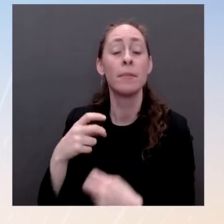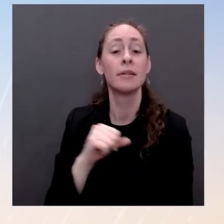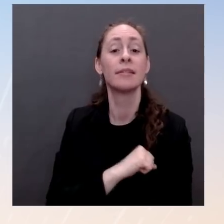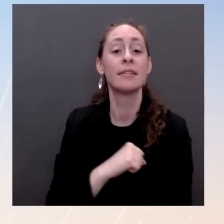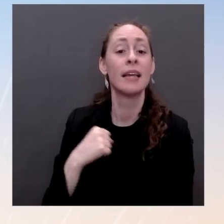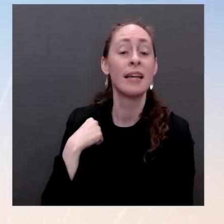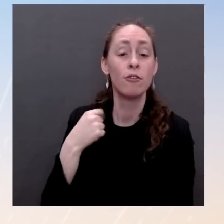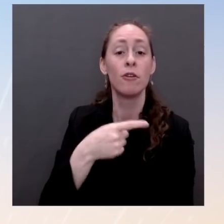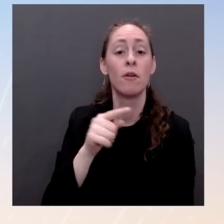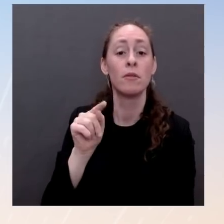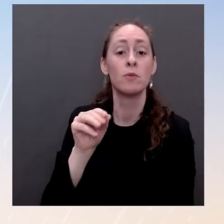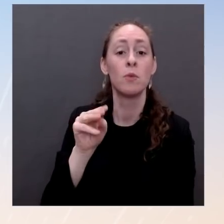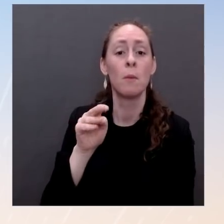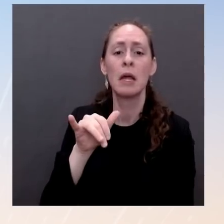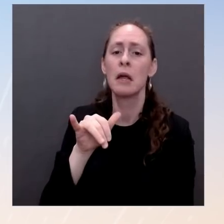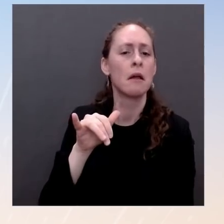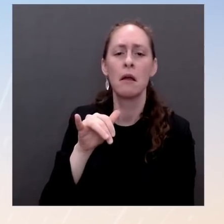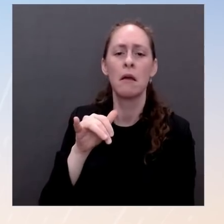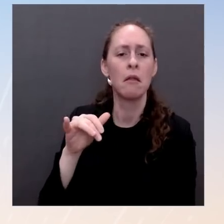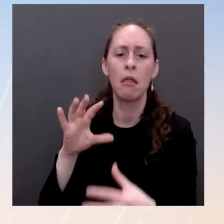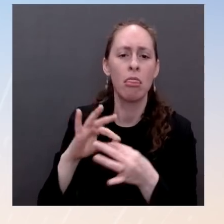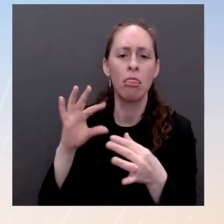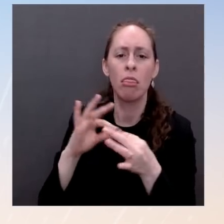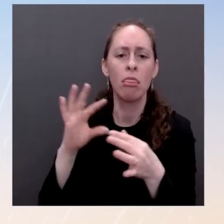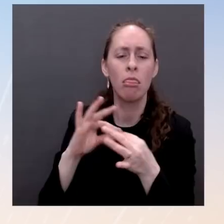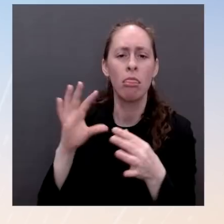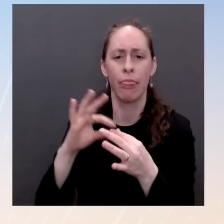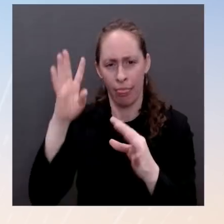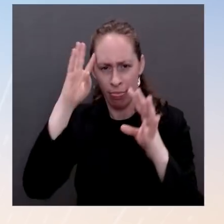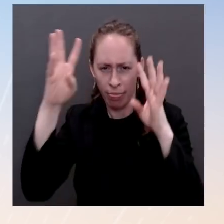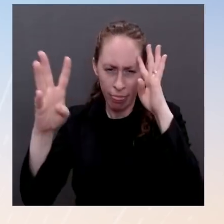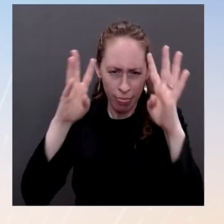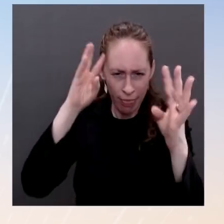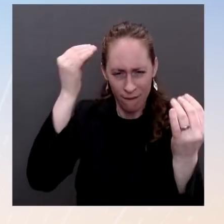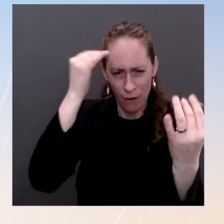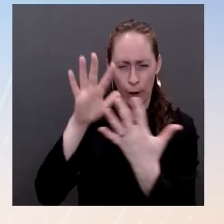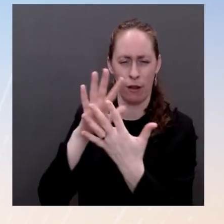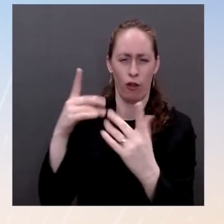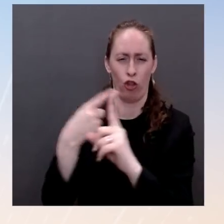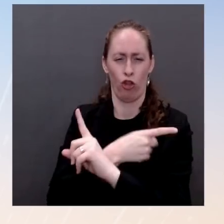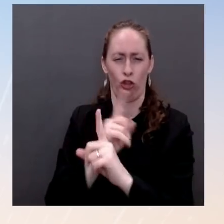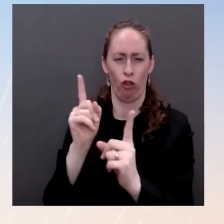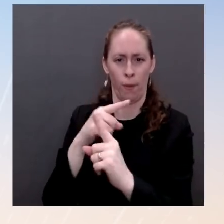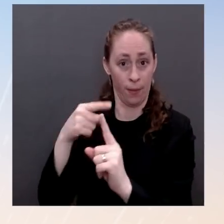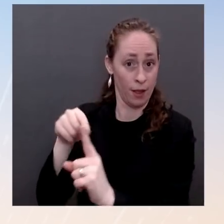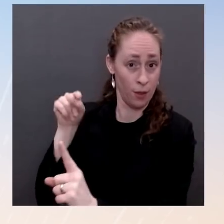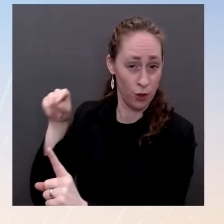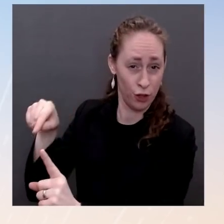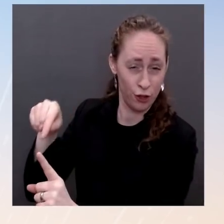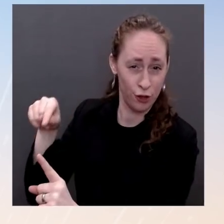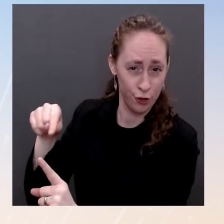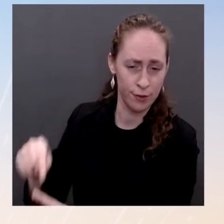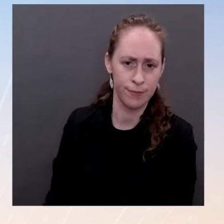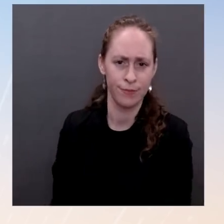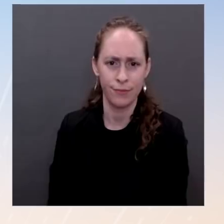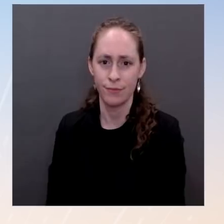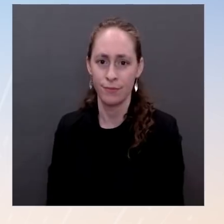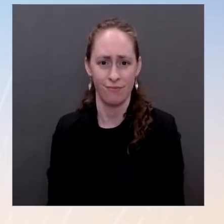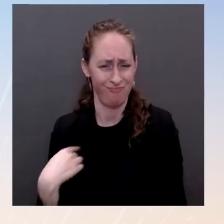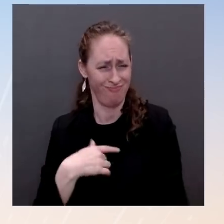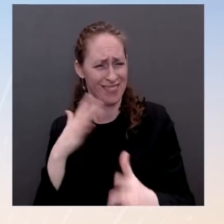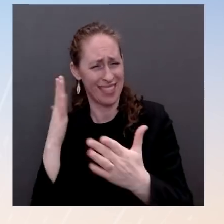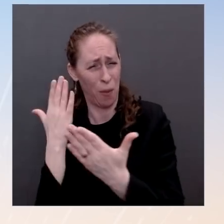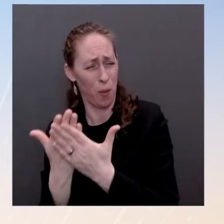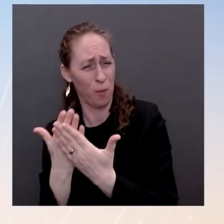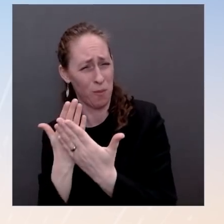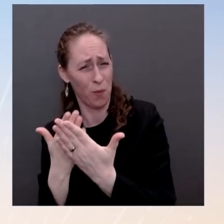Kansas City Fed, the founder of the Reserve Trust, and Sarah Bloom Raskin herself. So we're going to continue to work with Chairman Brown on a